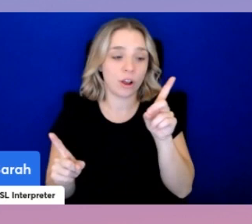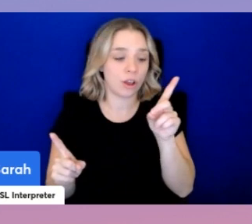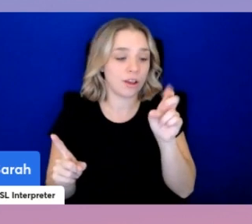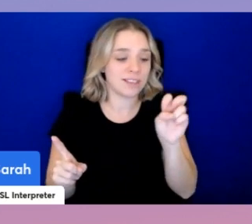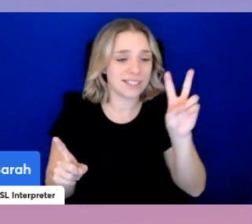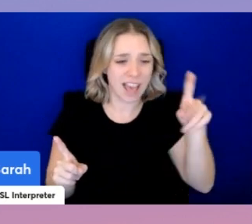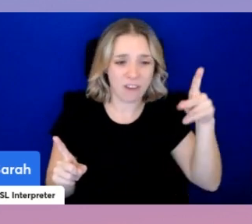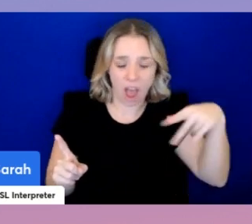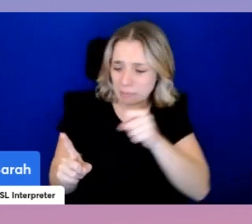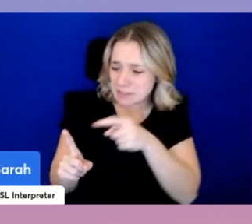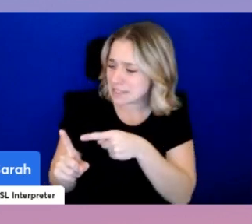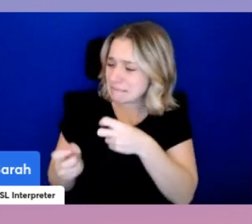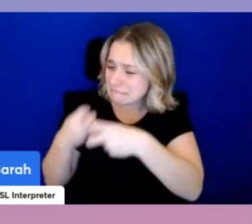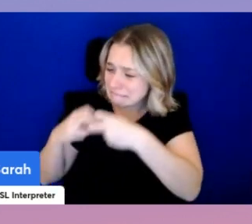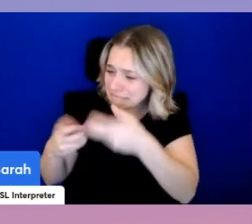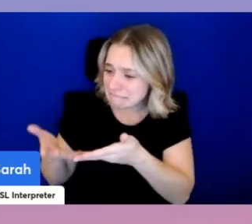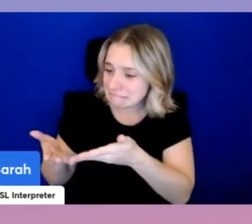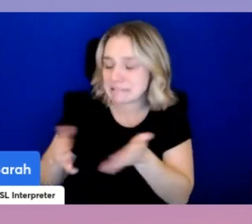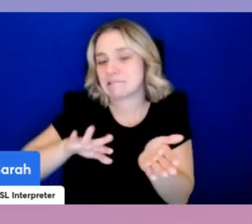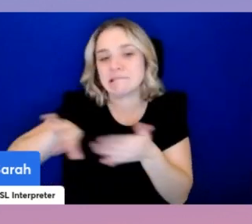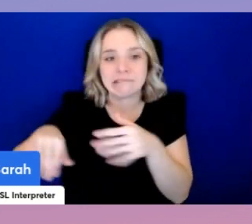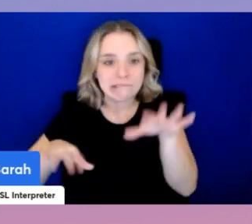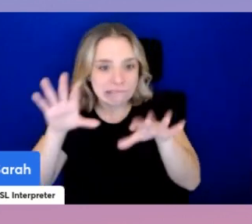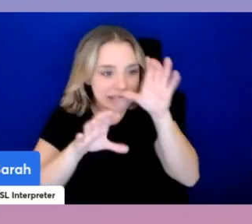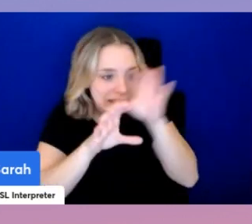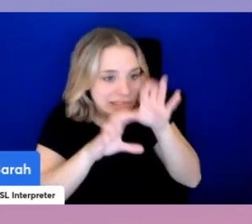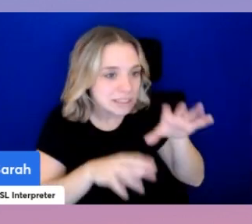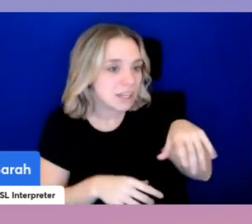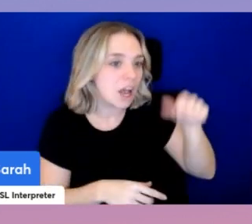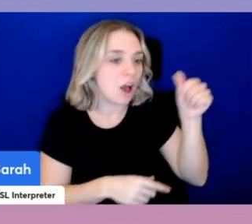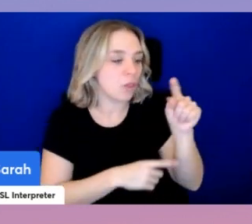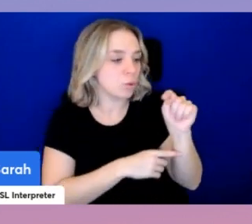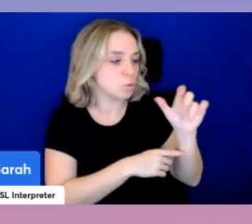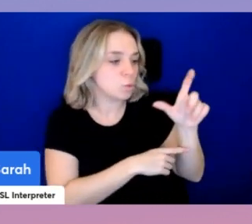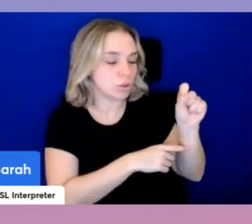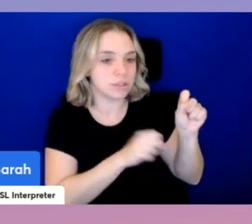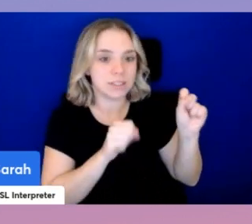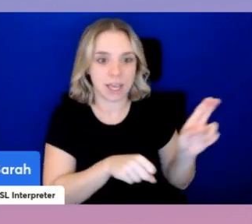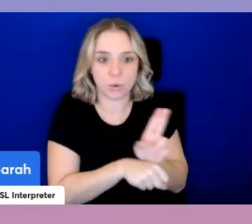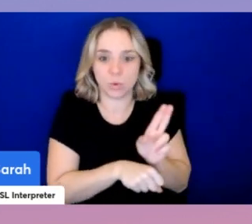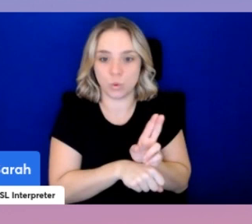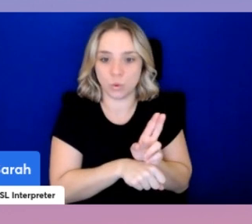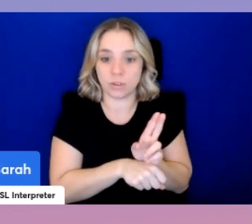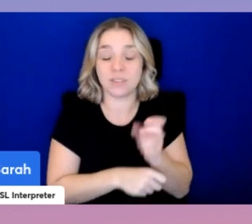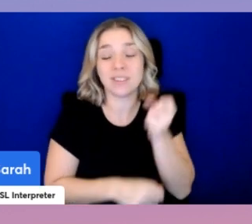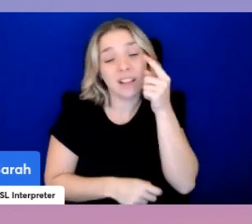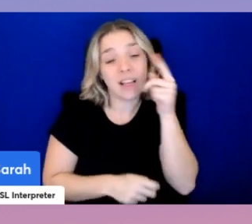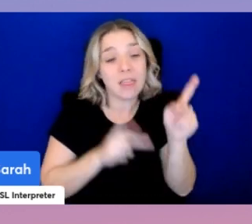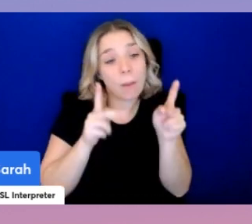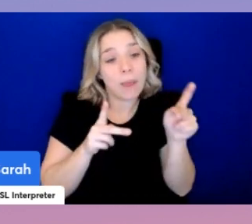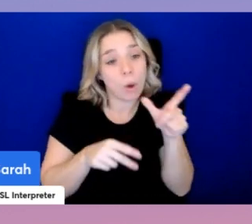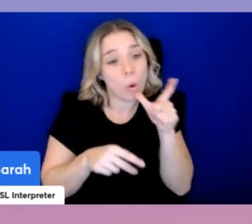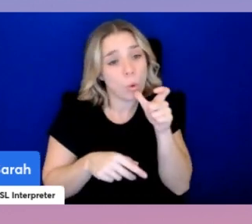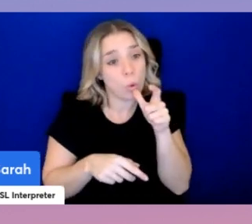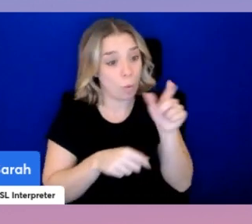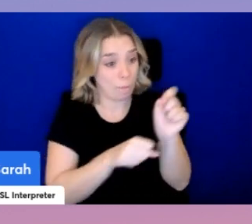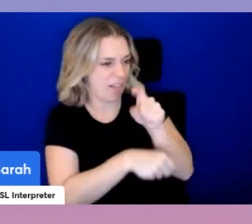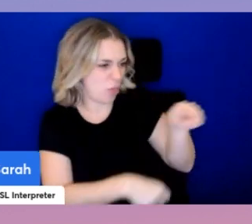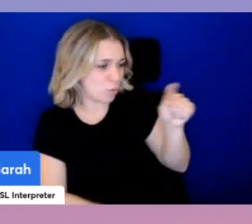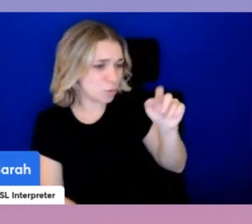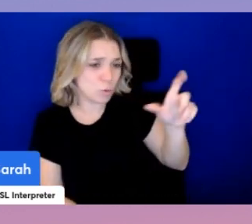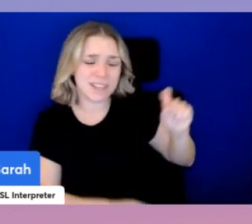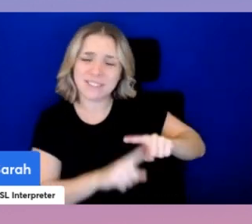to find a very first tools they can use, while the people who made the tools have a different mindset.